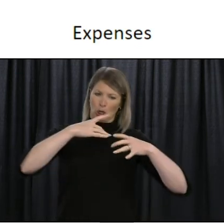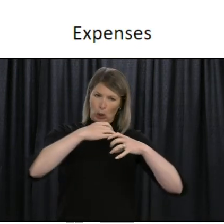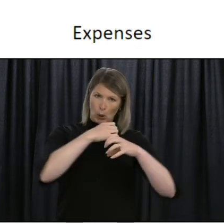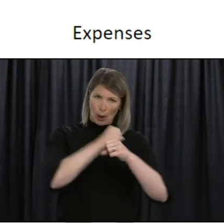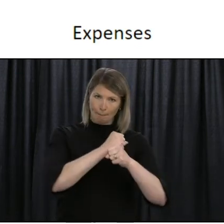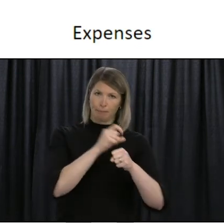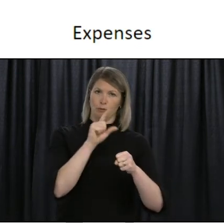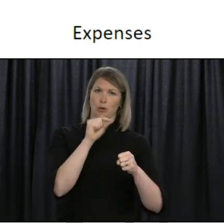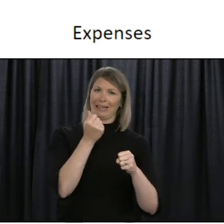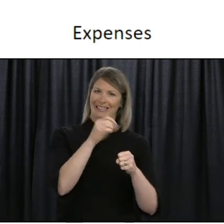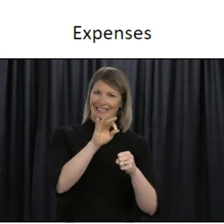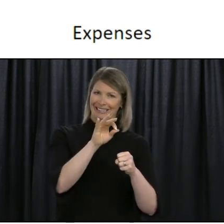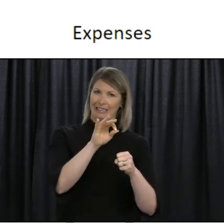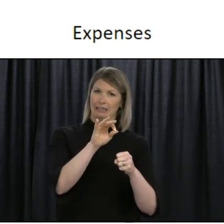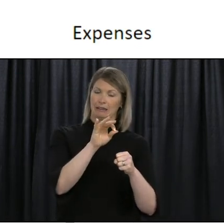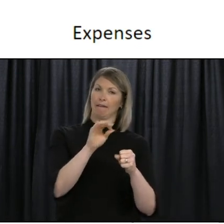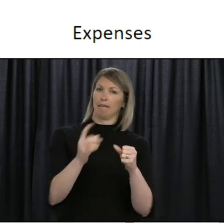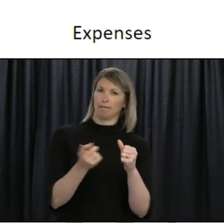year 2019-20.